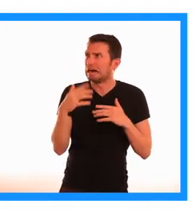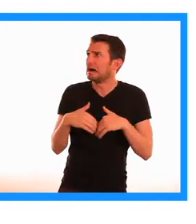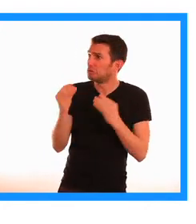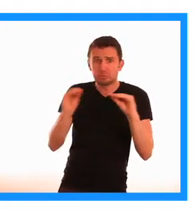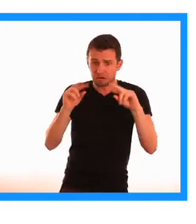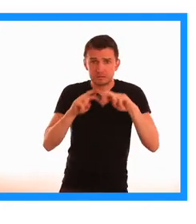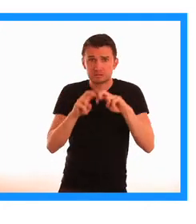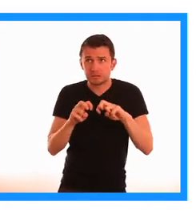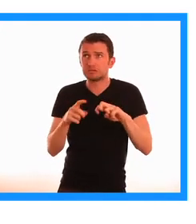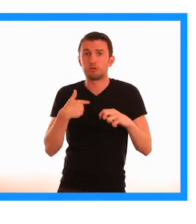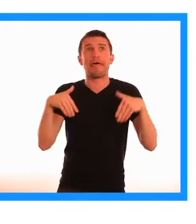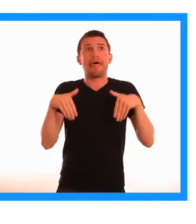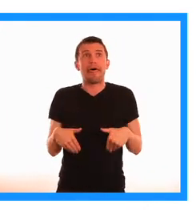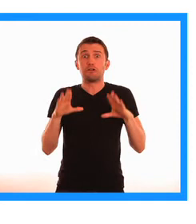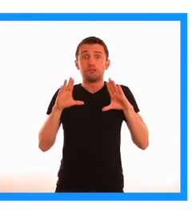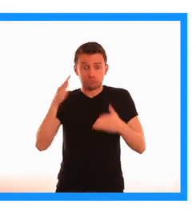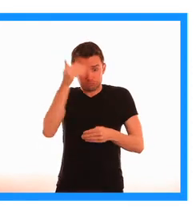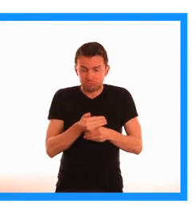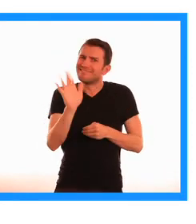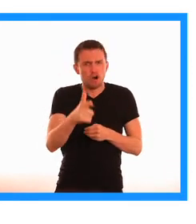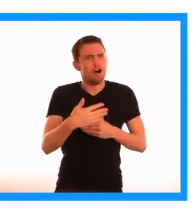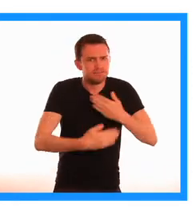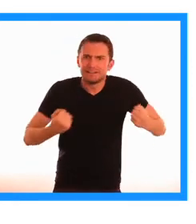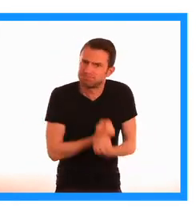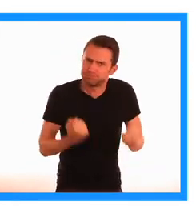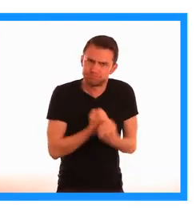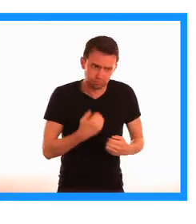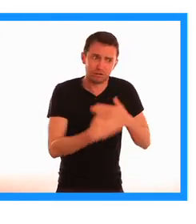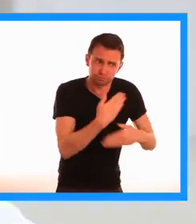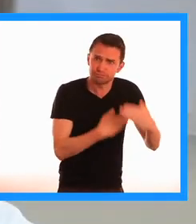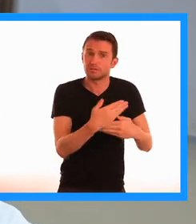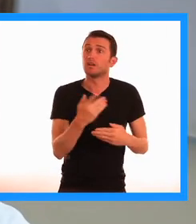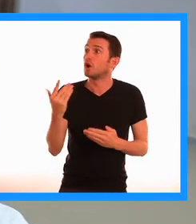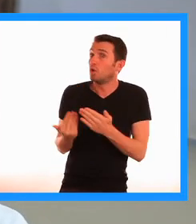planned programs for children with disabilities and their families.